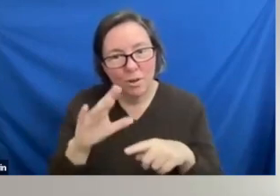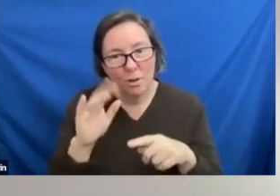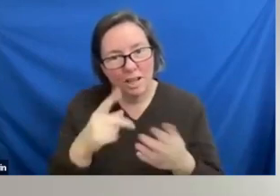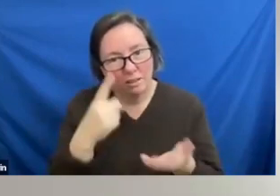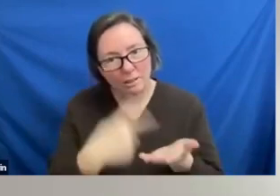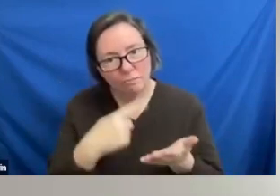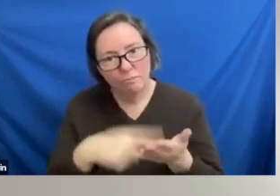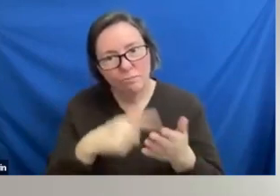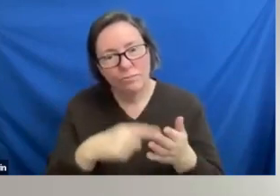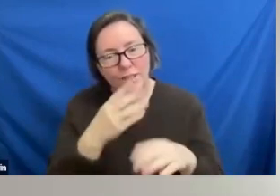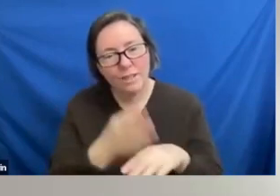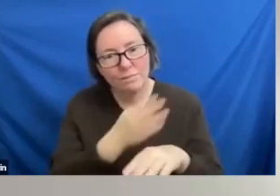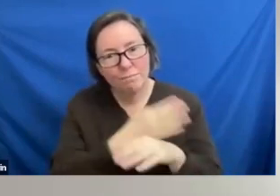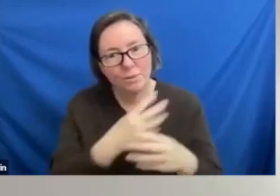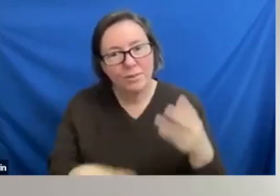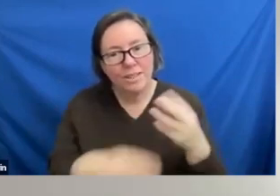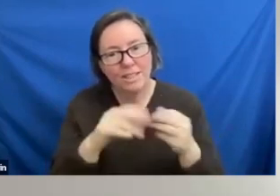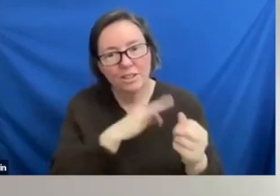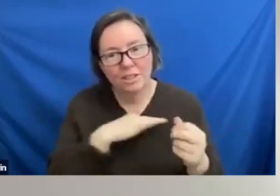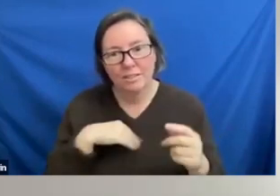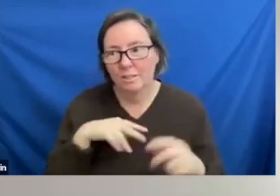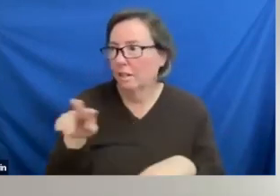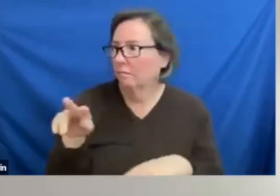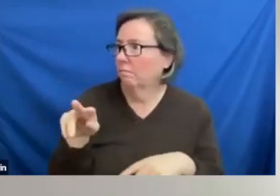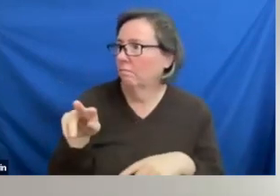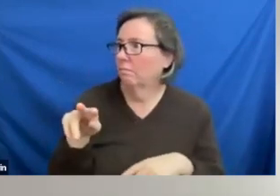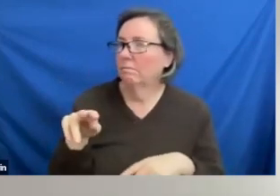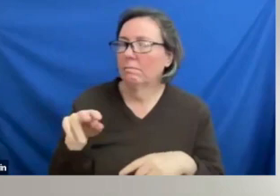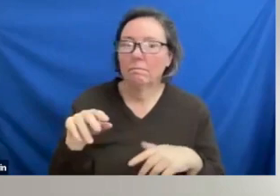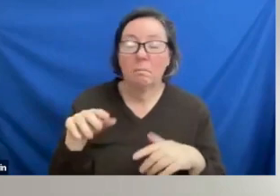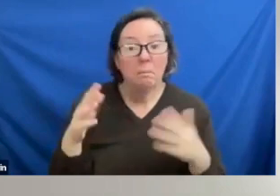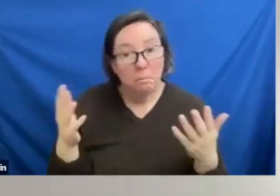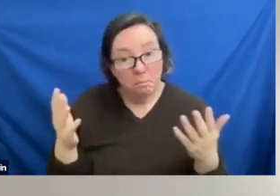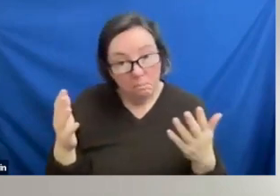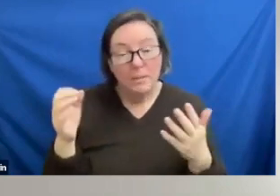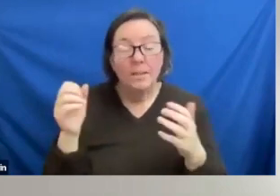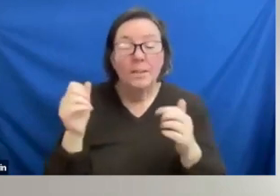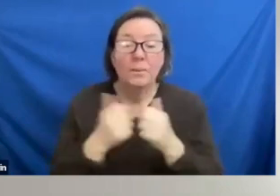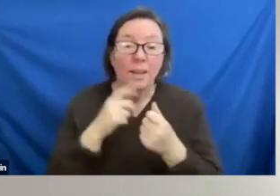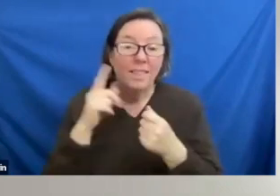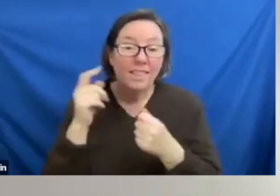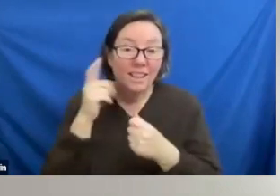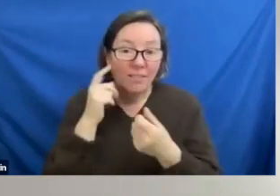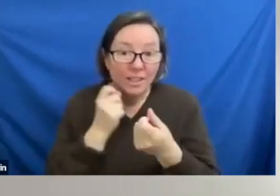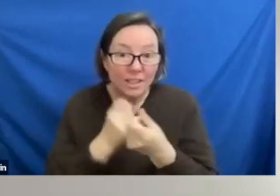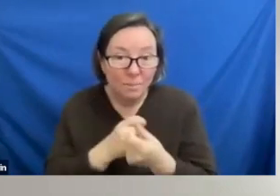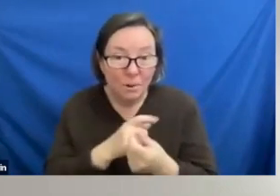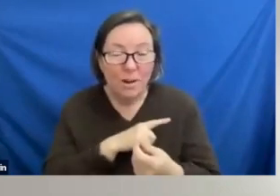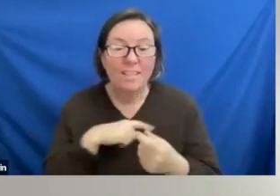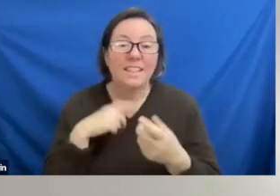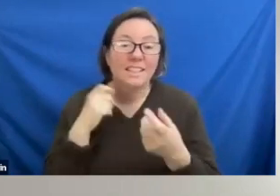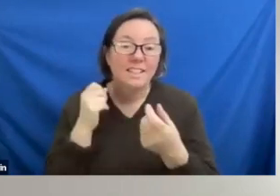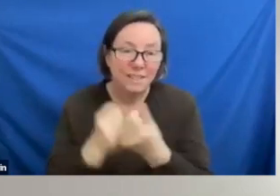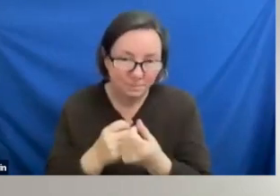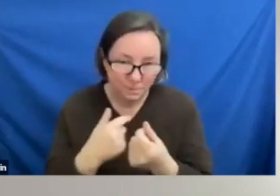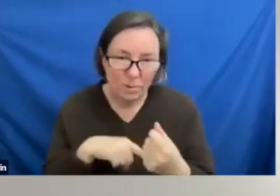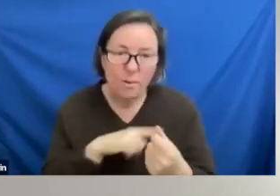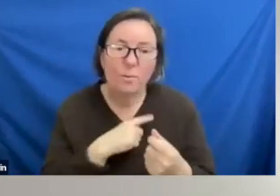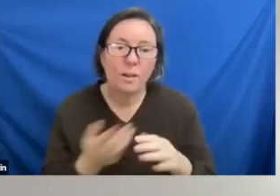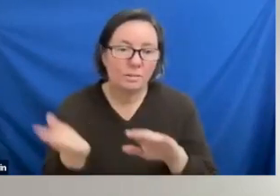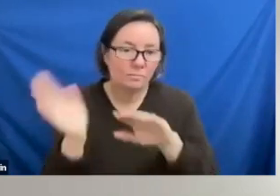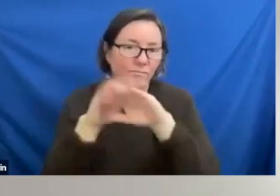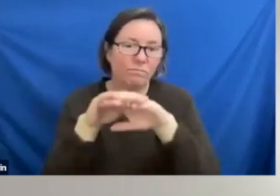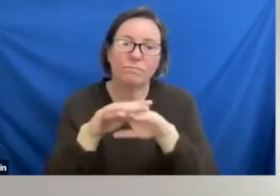about additional staffing. And, with the support of the governor and the legislature, we had a significant increase